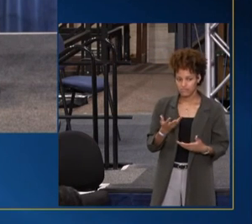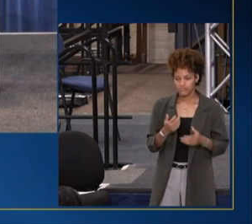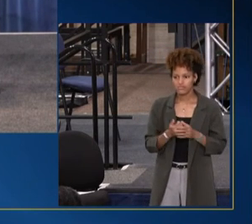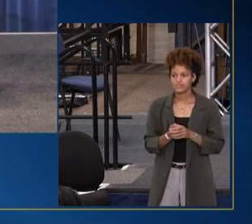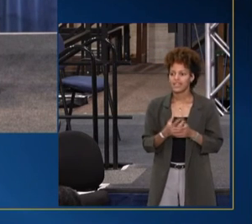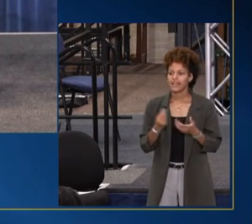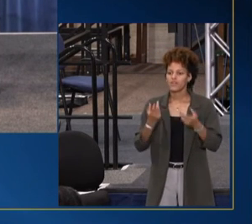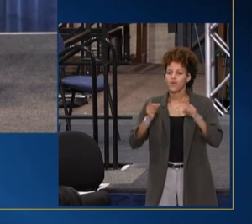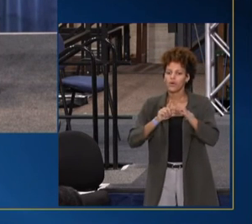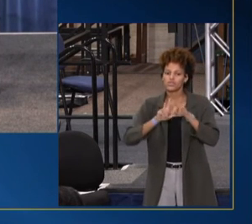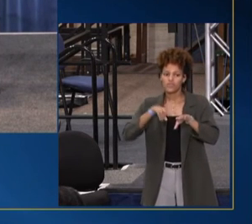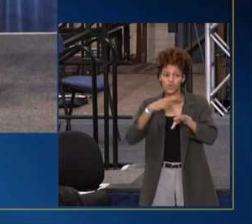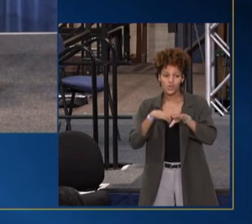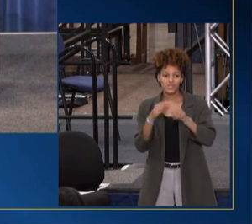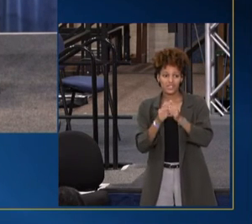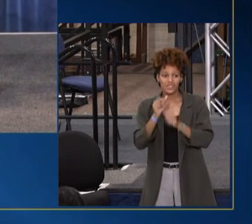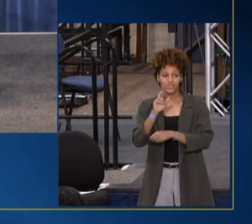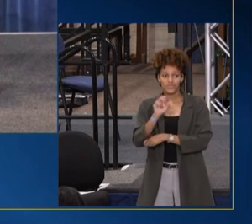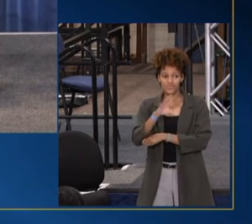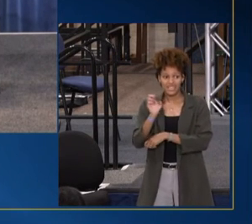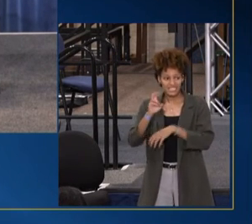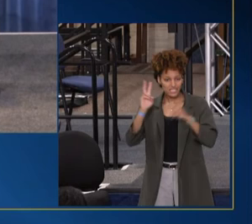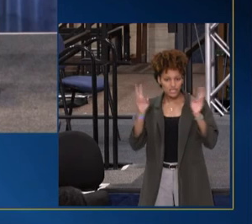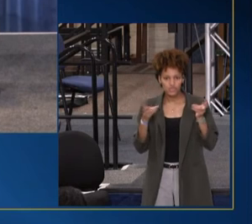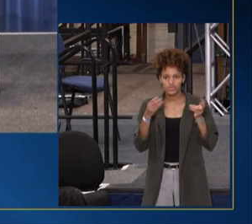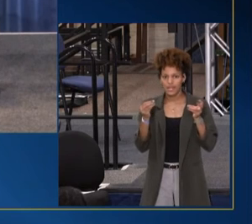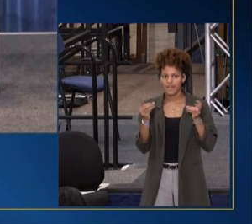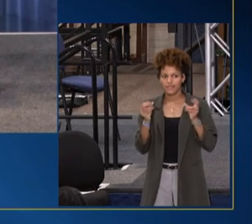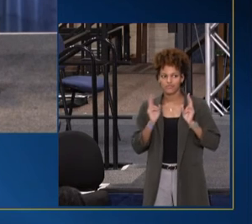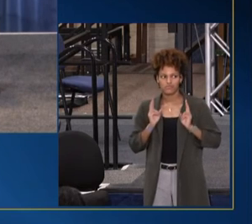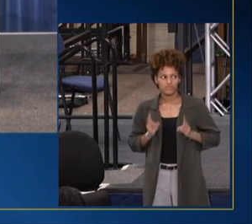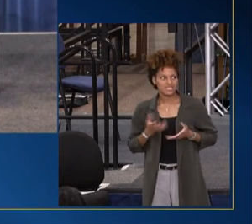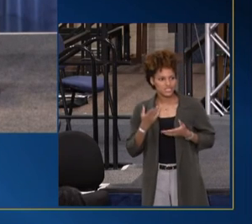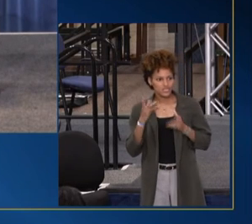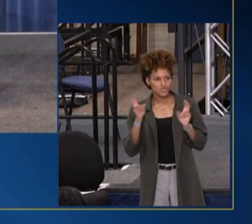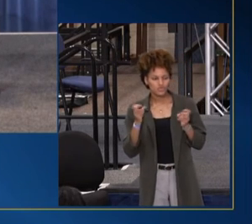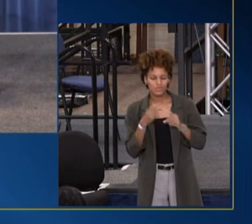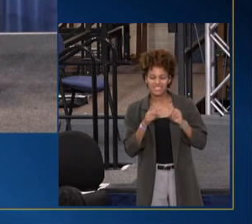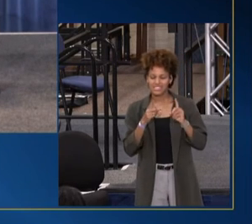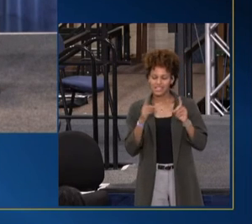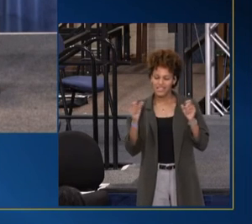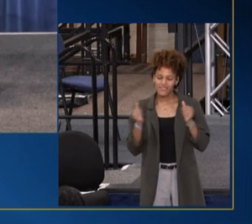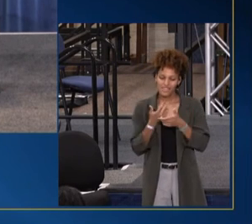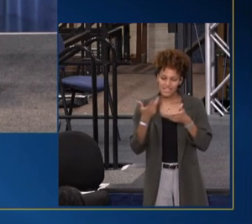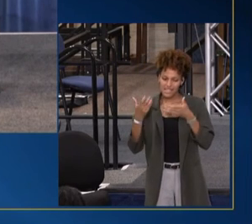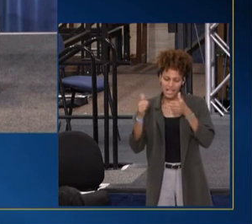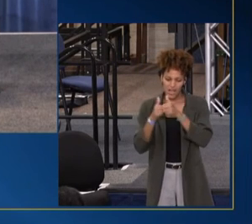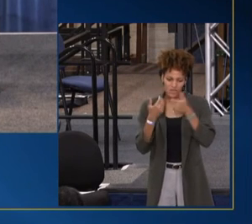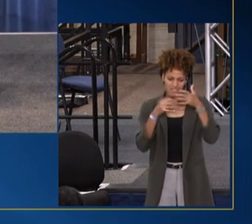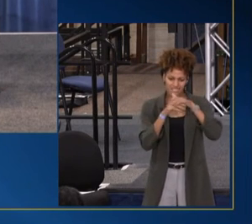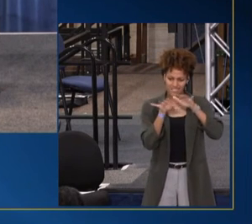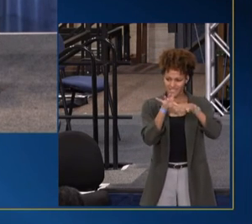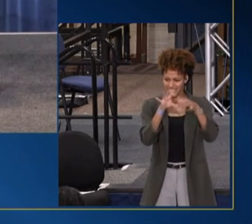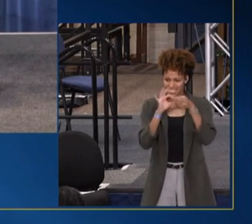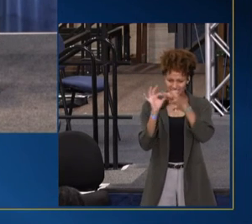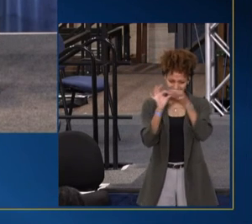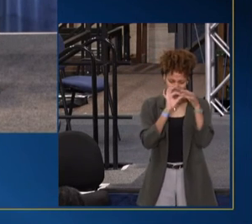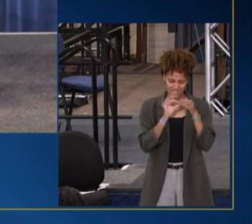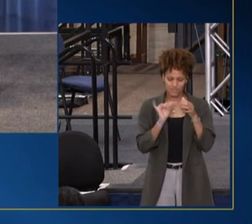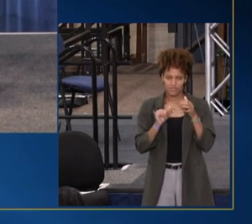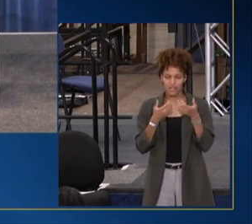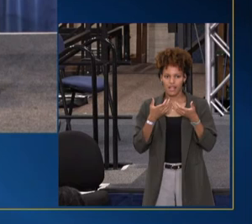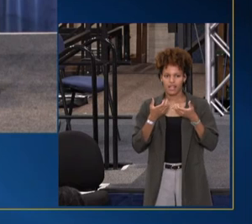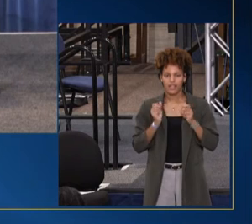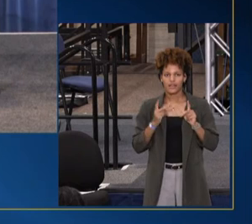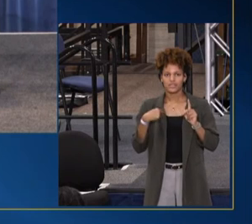And then, of course, race issues and youth issues. And so that whole intersection, I think, allows us to be able to